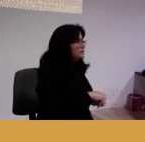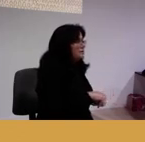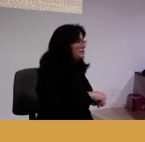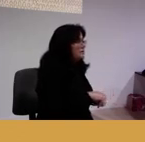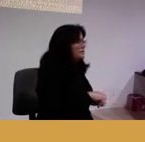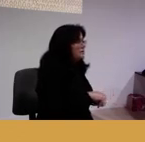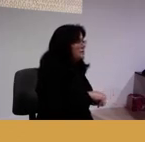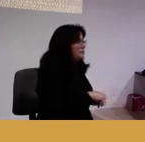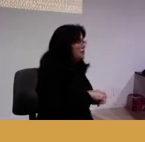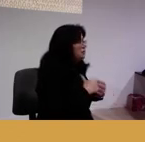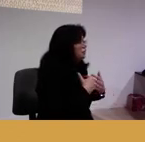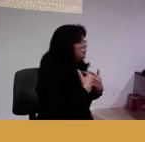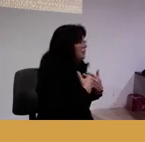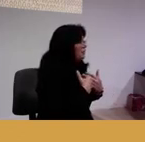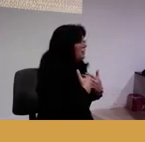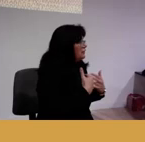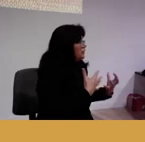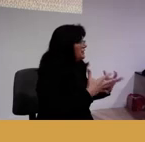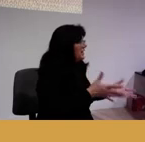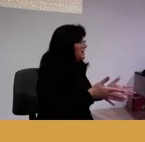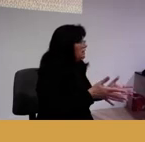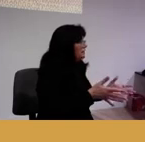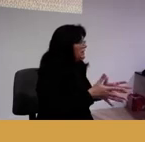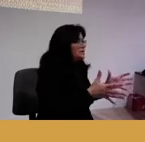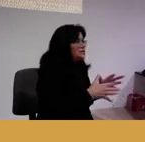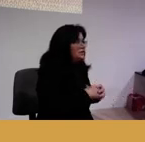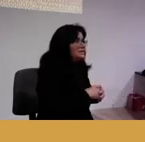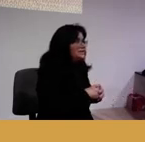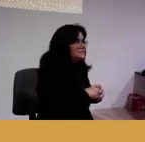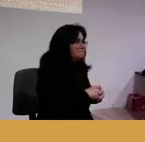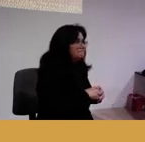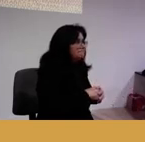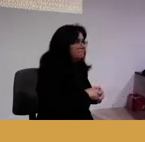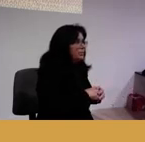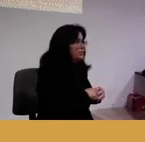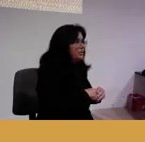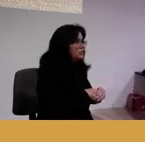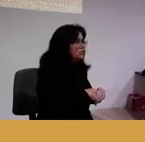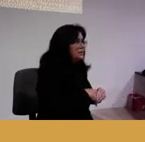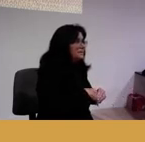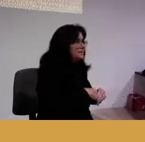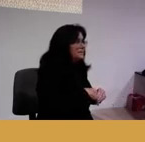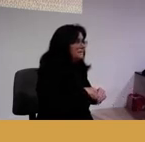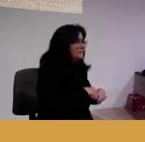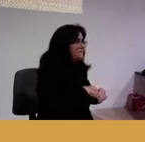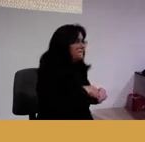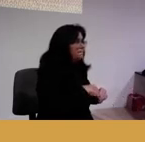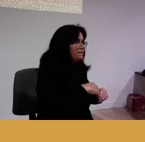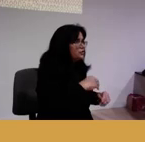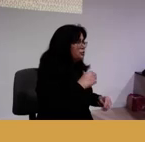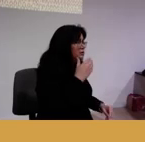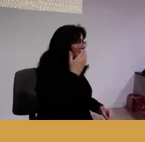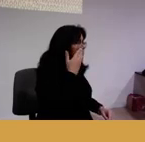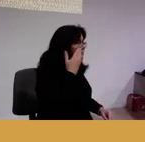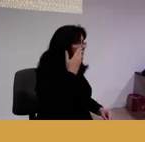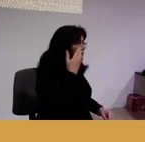cultural literacy. So if we can have English studies be compulsory,